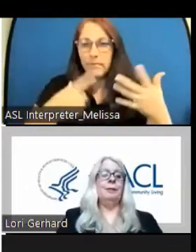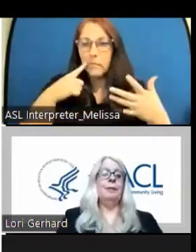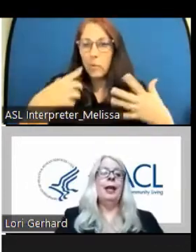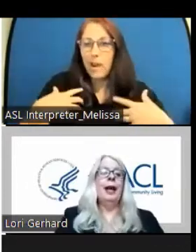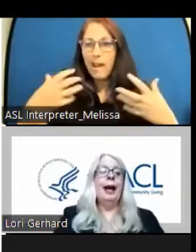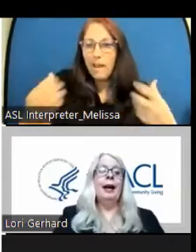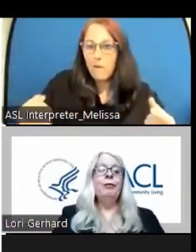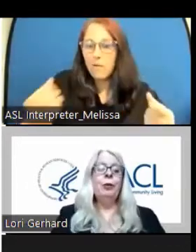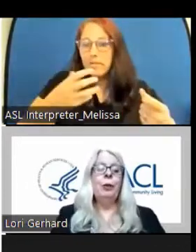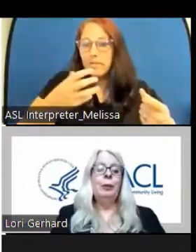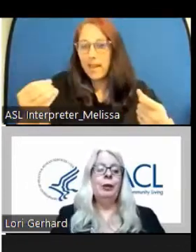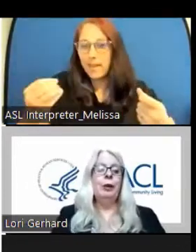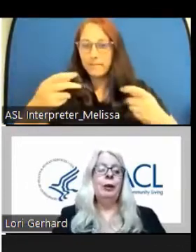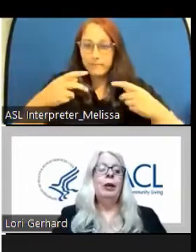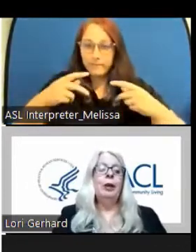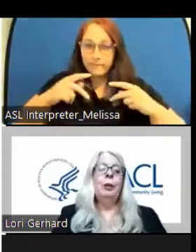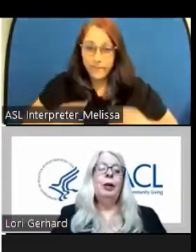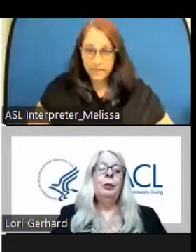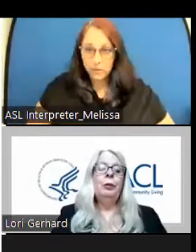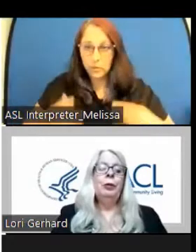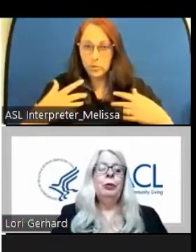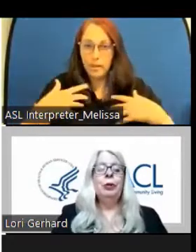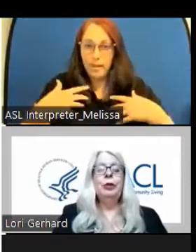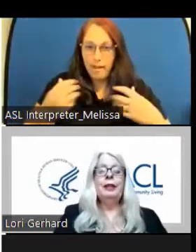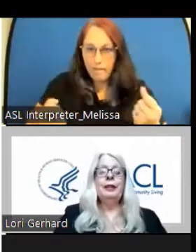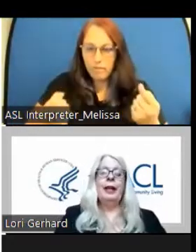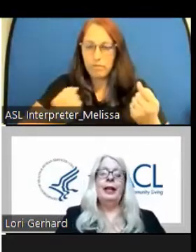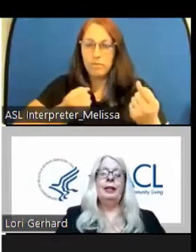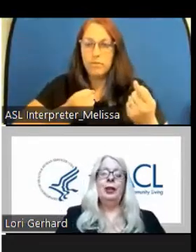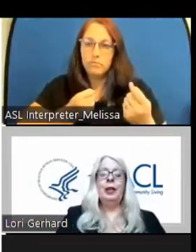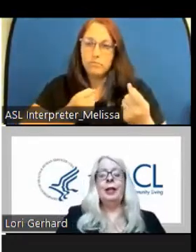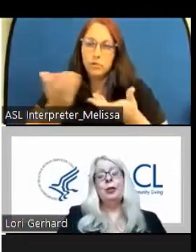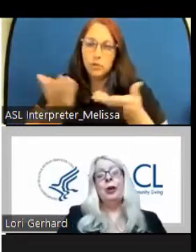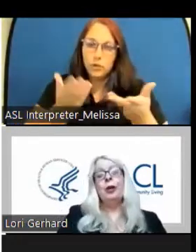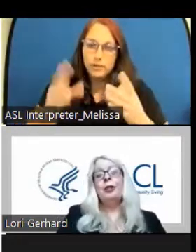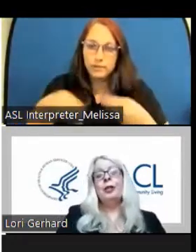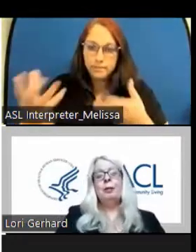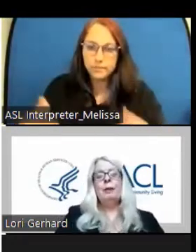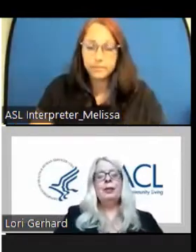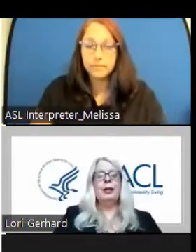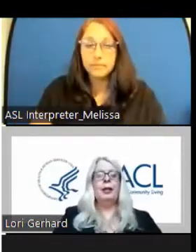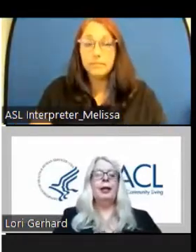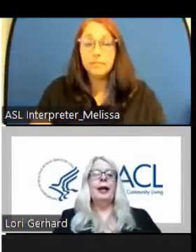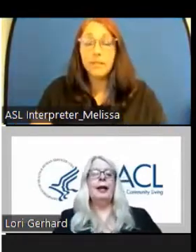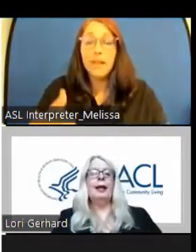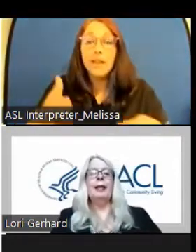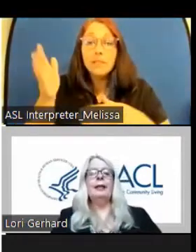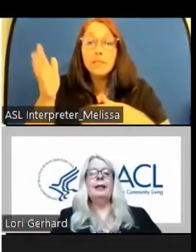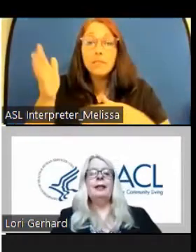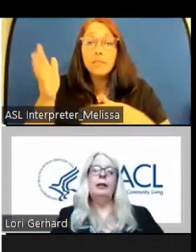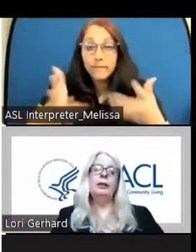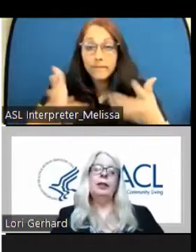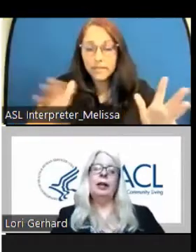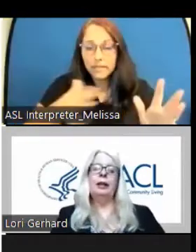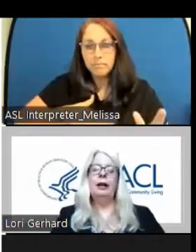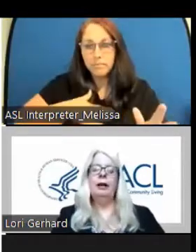services. After the webinar, we hope you will look at the HSRC website at